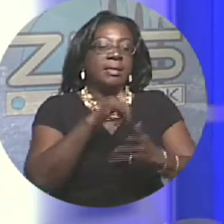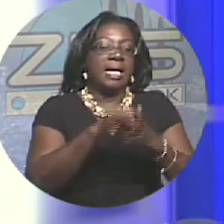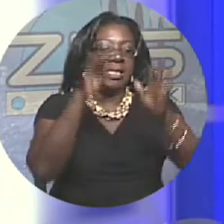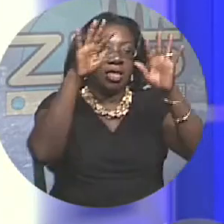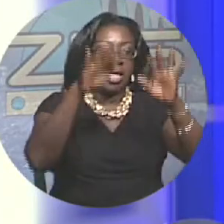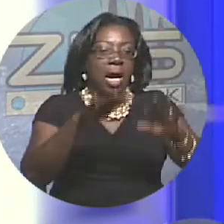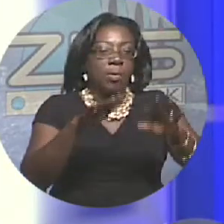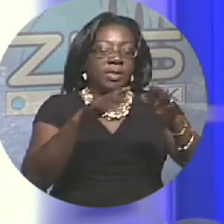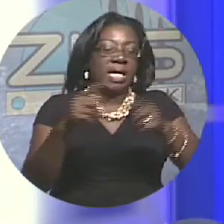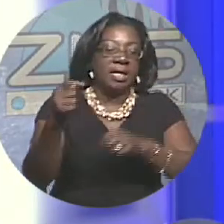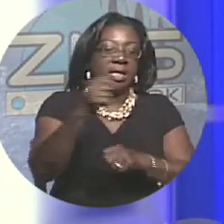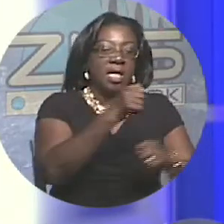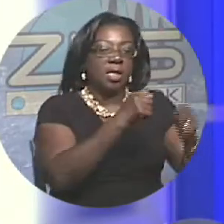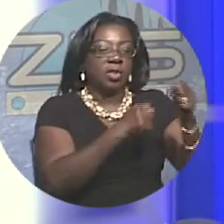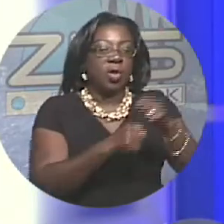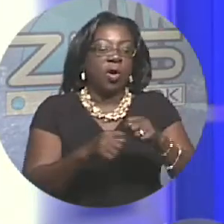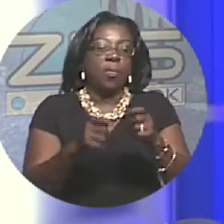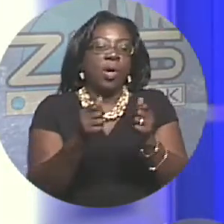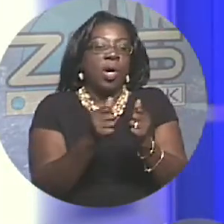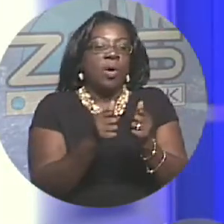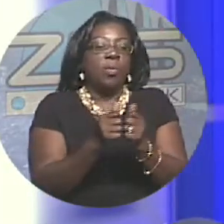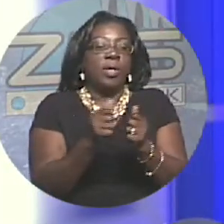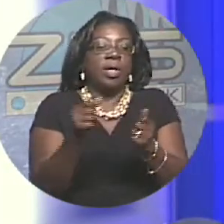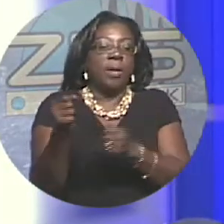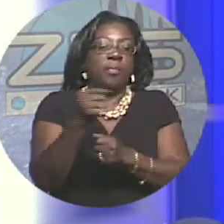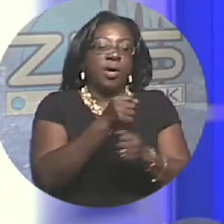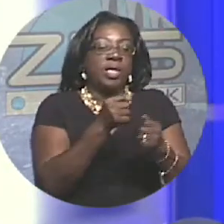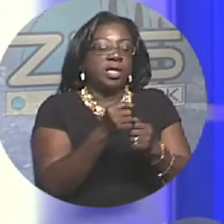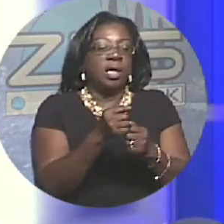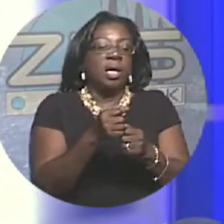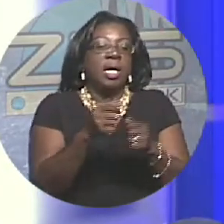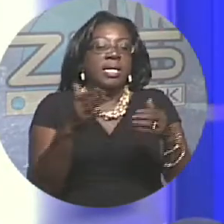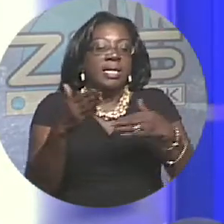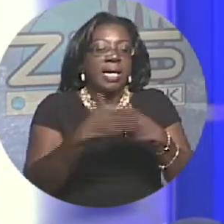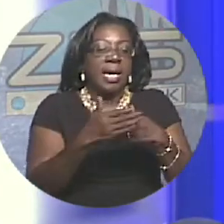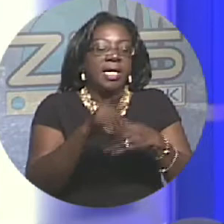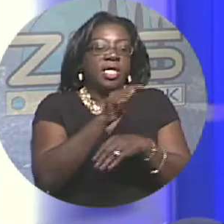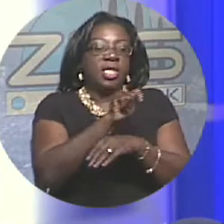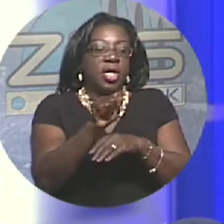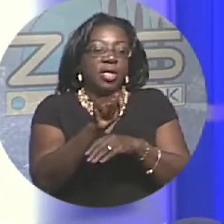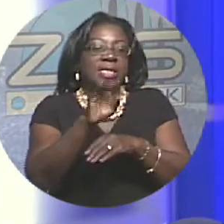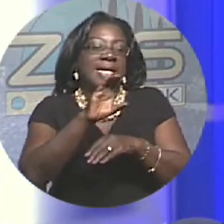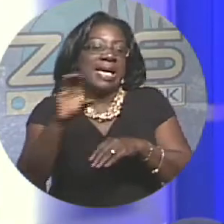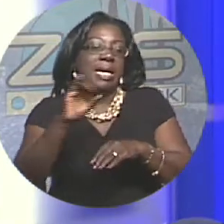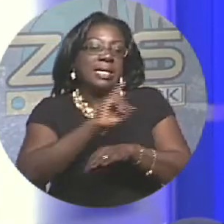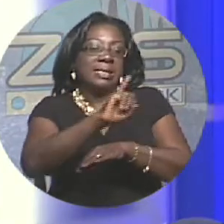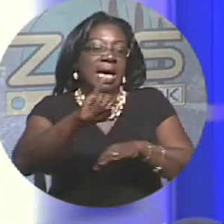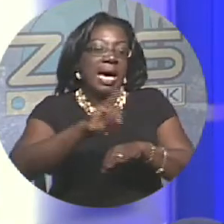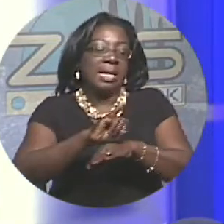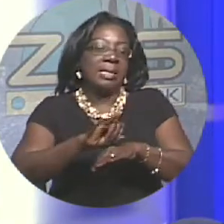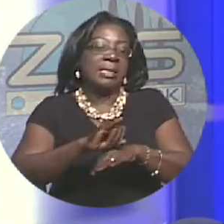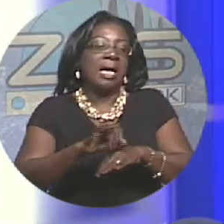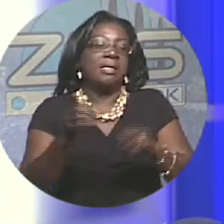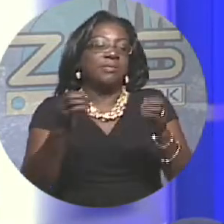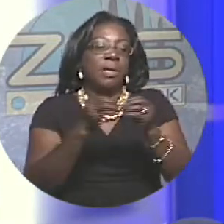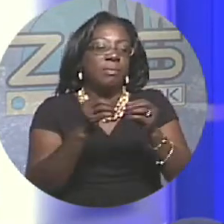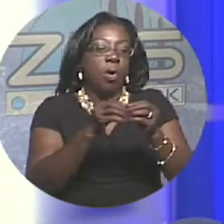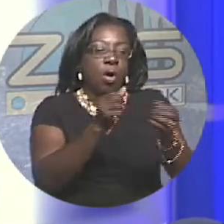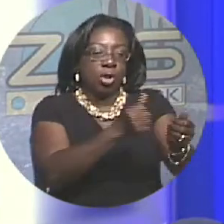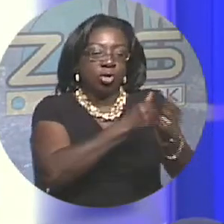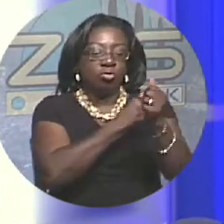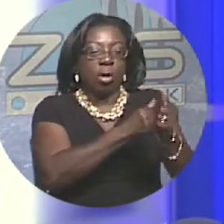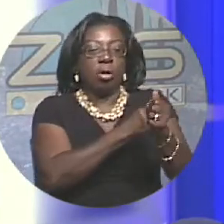thunderstorms associated with an area of low pressure within 100 miles of the Turks and Caicos Islands had become more organized